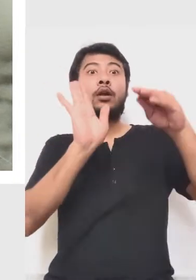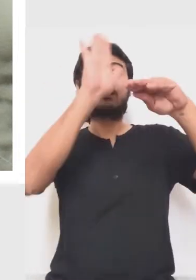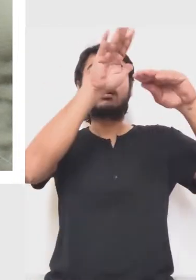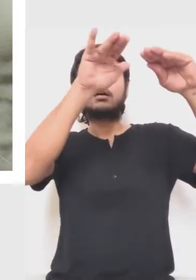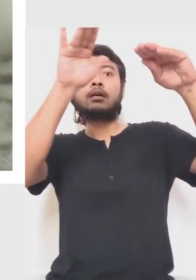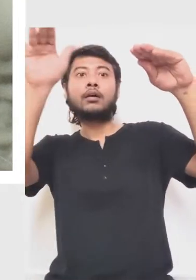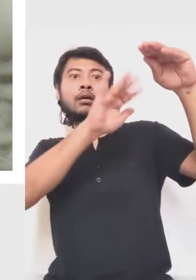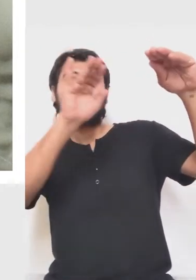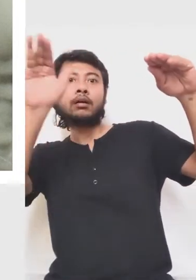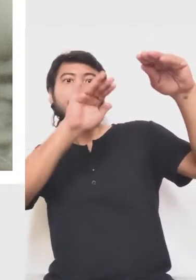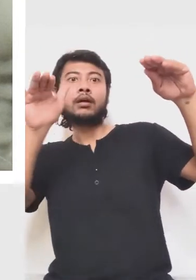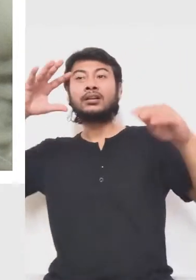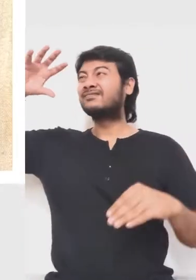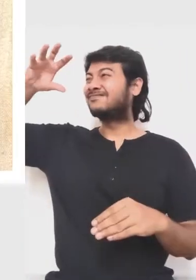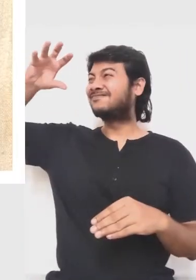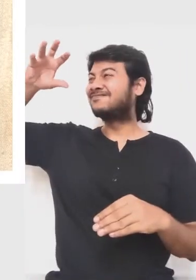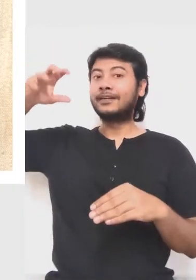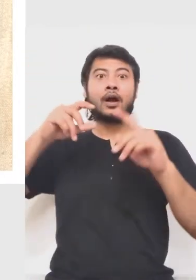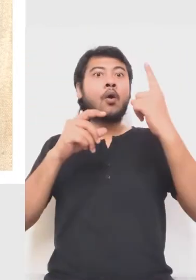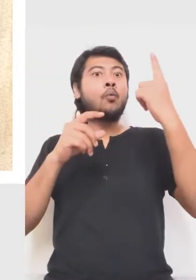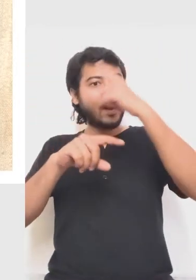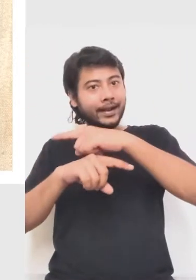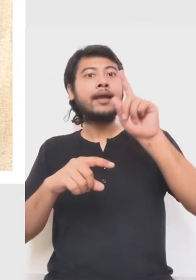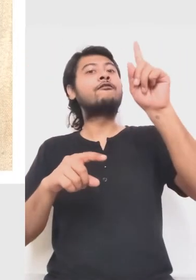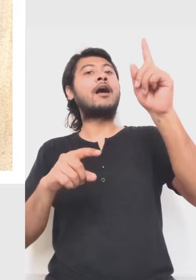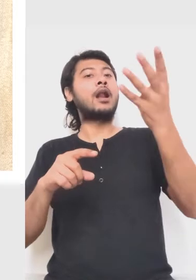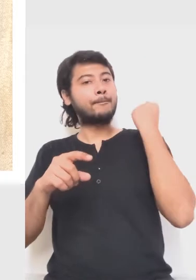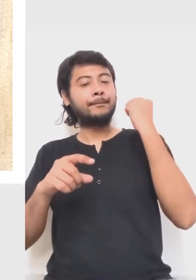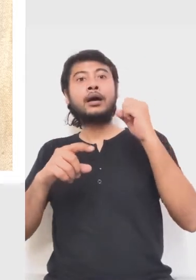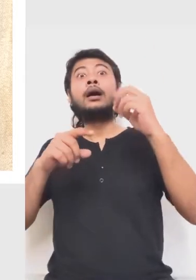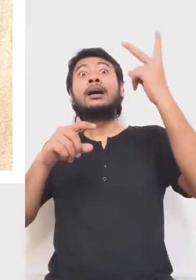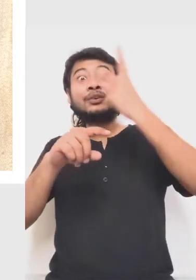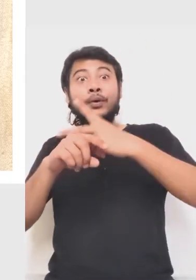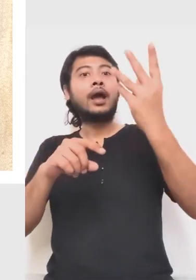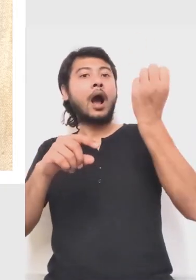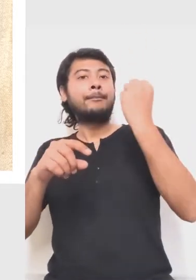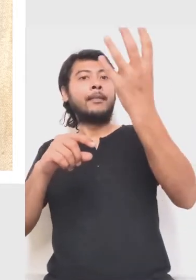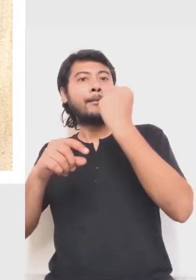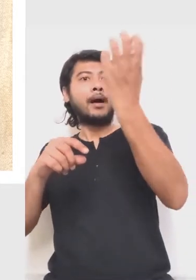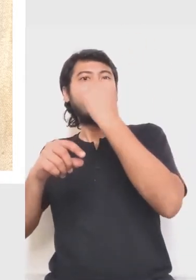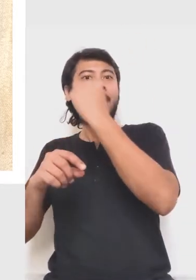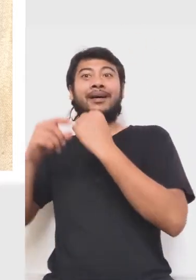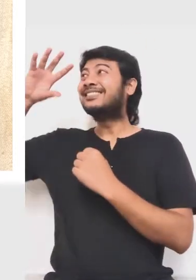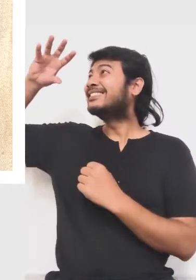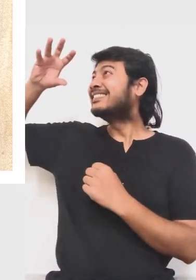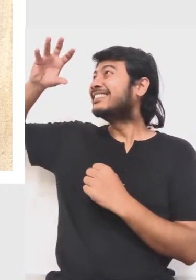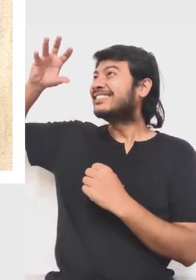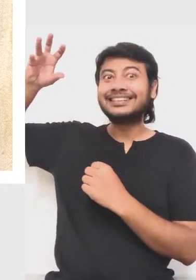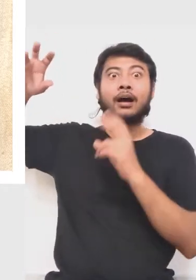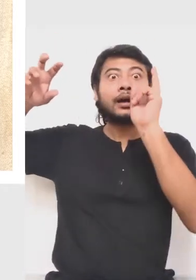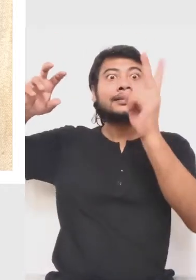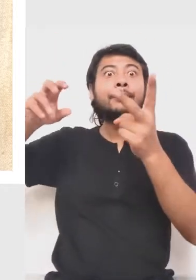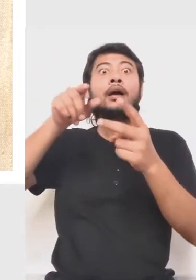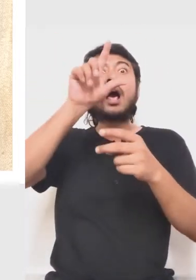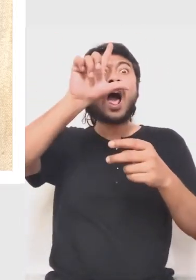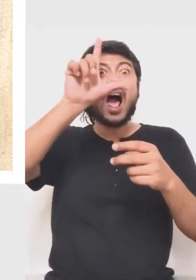days. The sun turned the exposed white parts of the cloth yellow. The longer it was exposed, the greater the